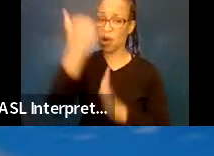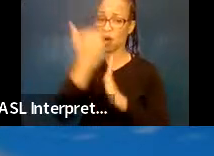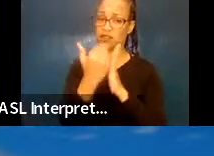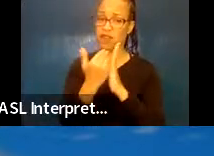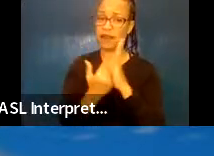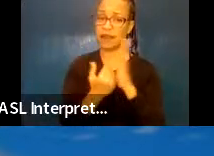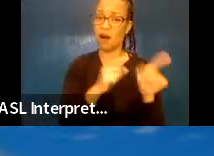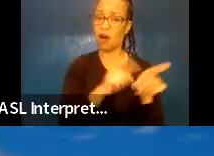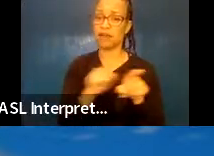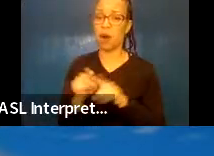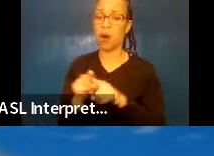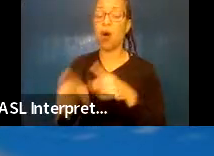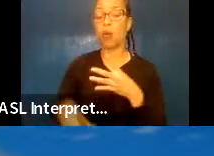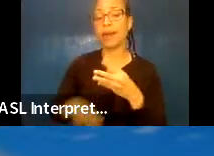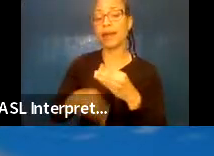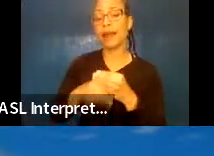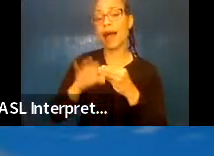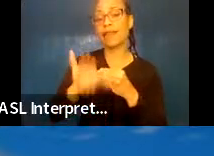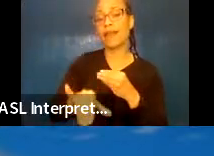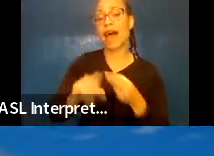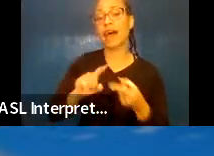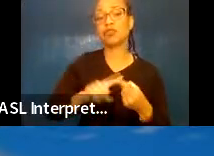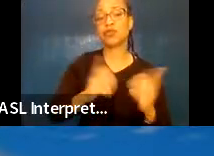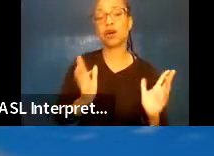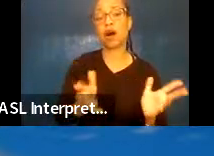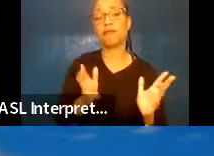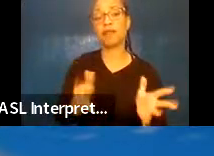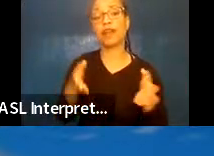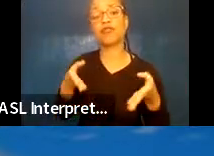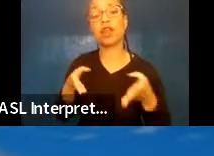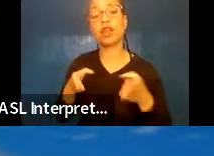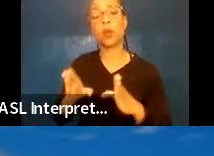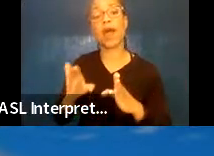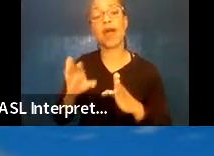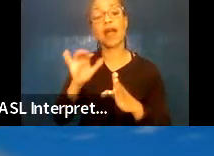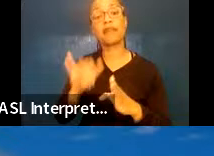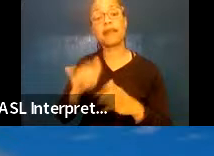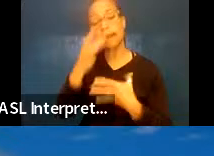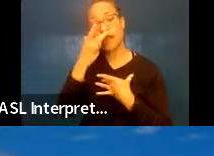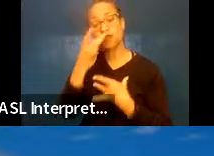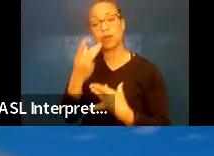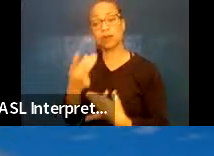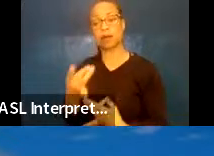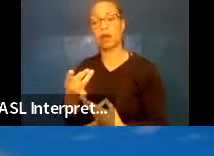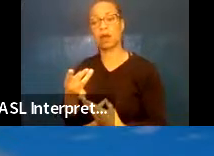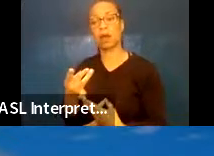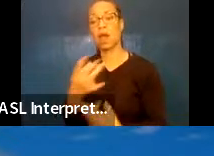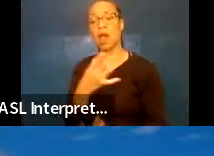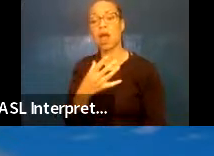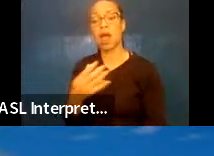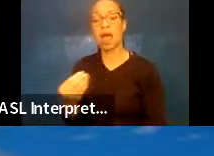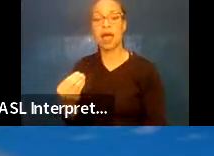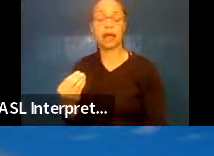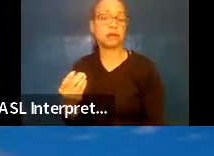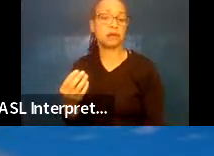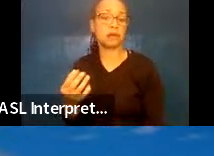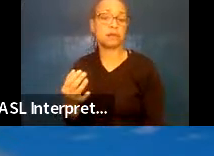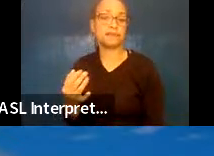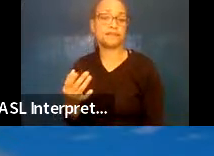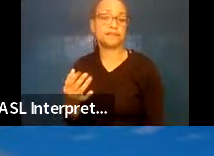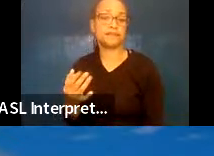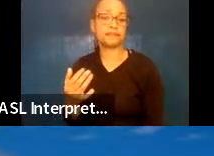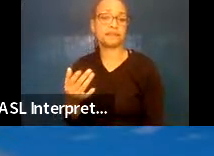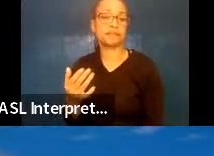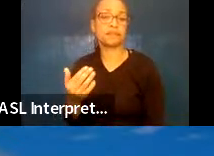factor that into the conversation in a way that it is appealing, and just kind of heighten